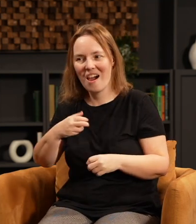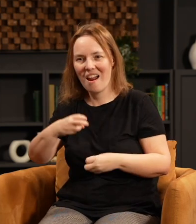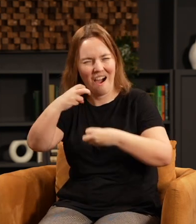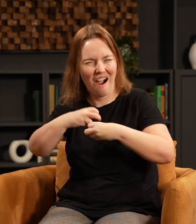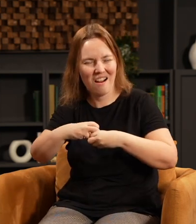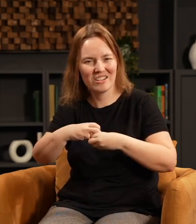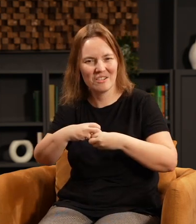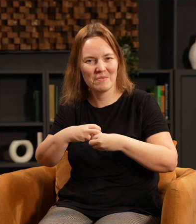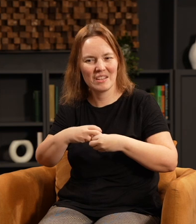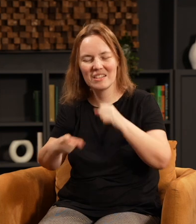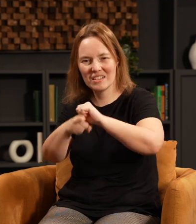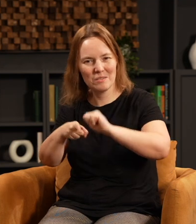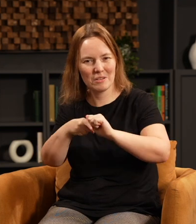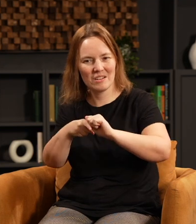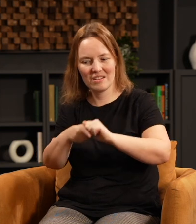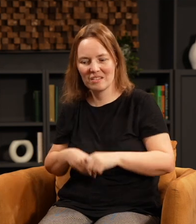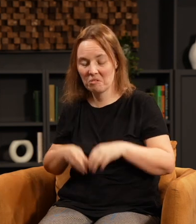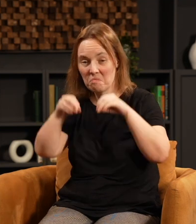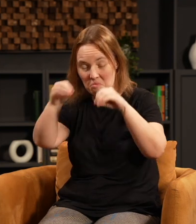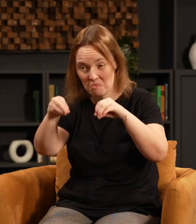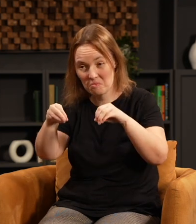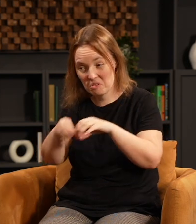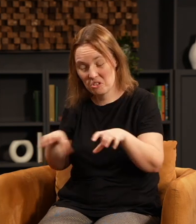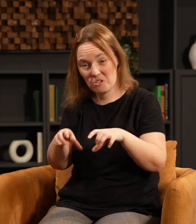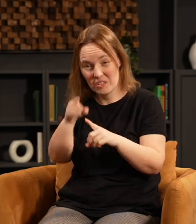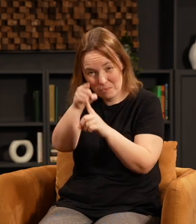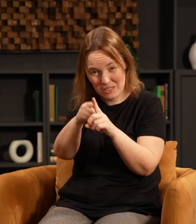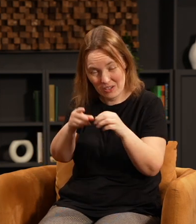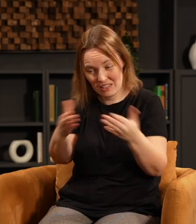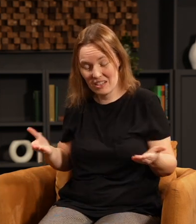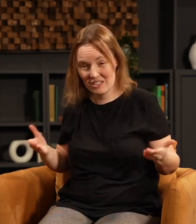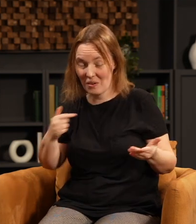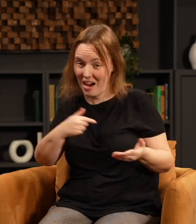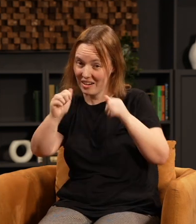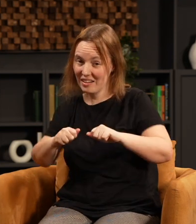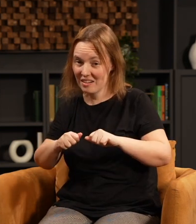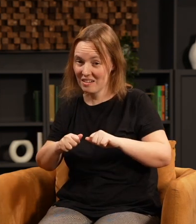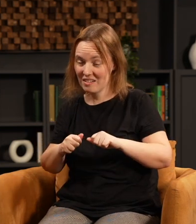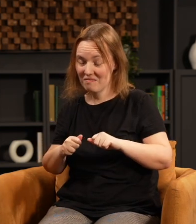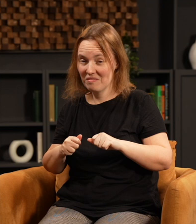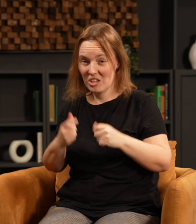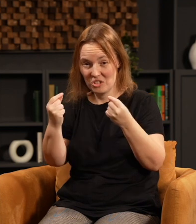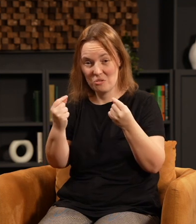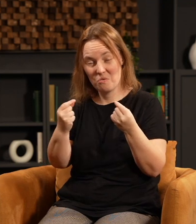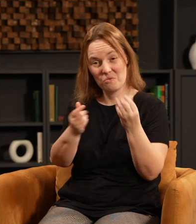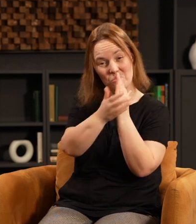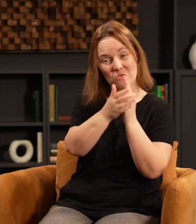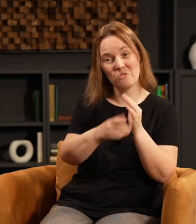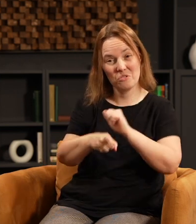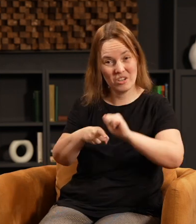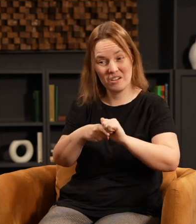A discipline simply means putting certain things into practice so that I'm able to accomplish through training what I presently can't do through